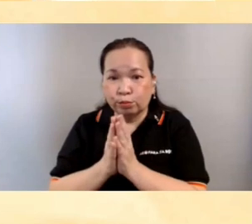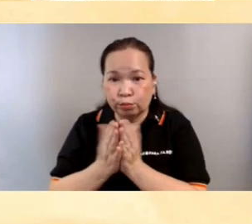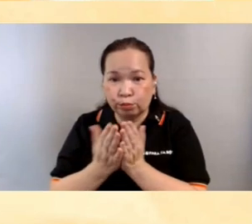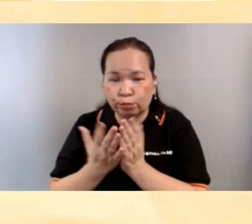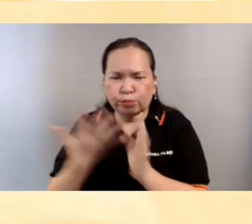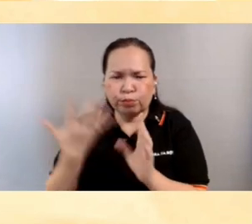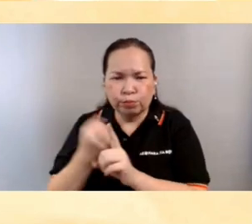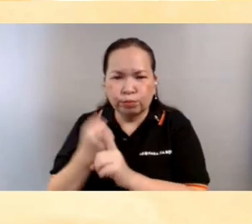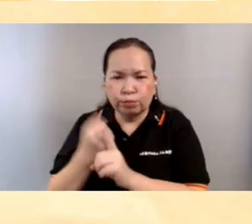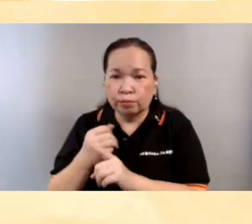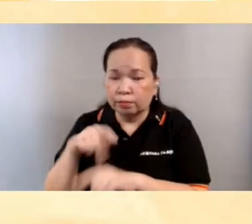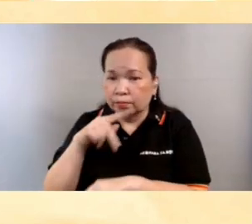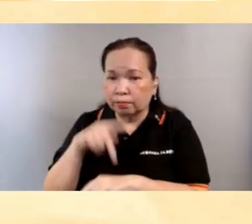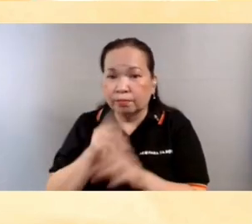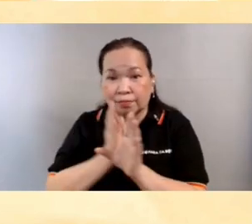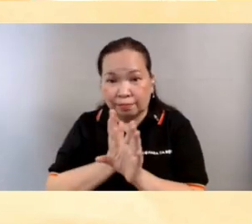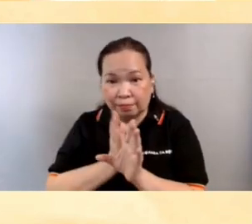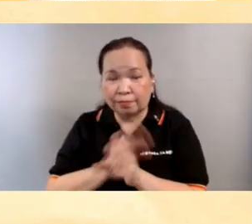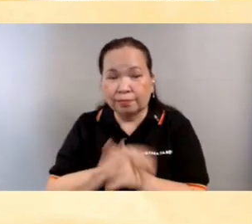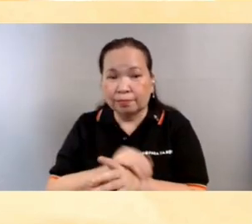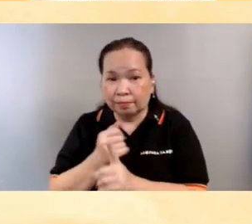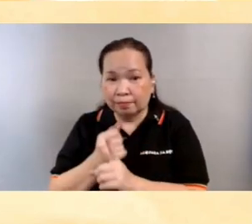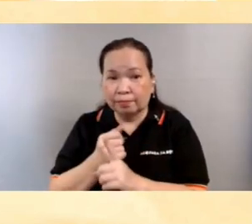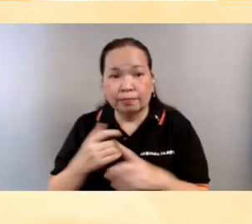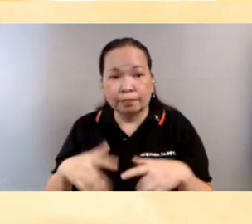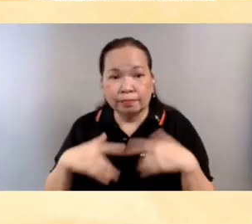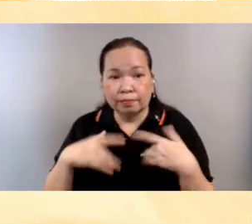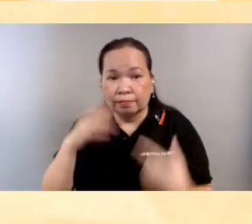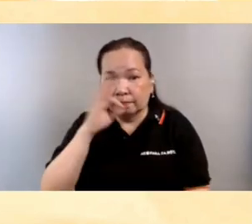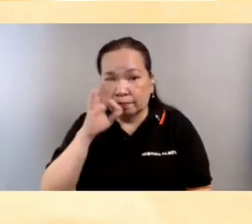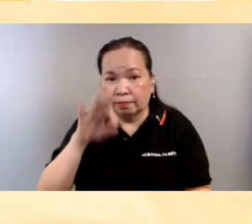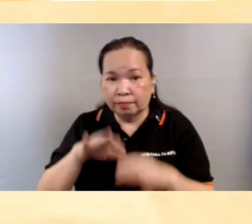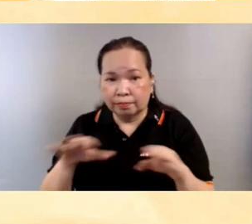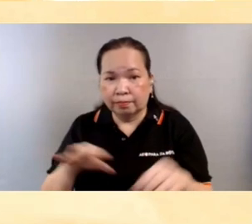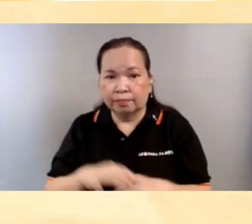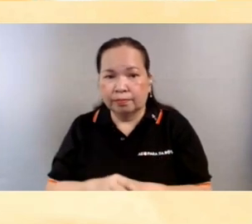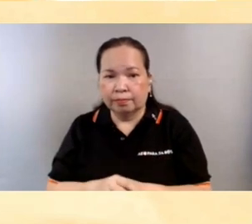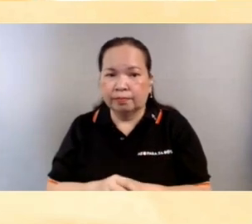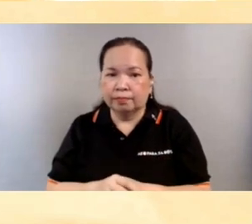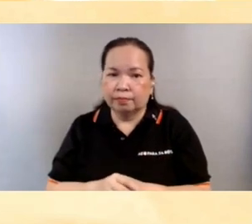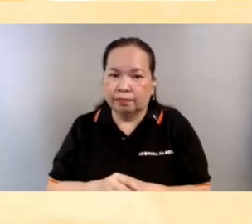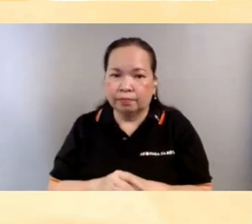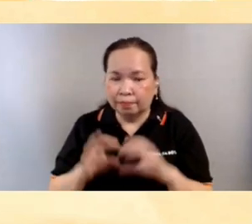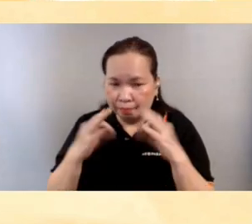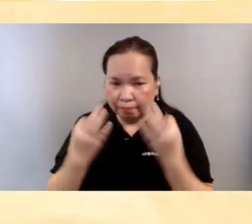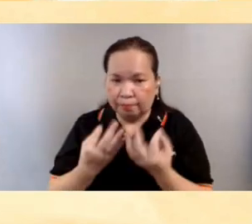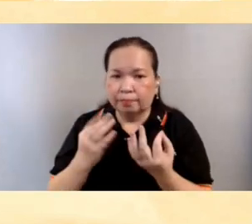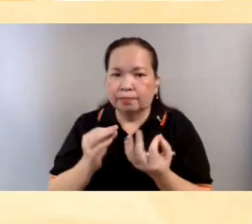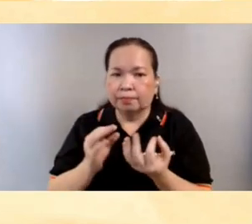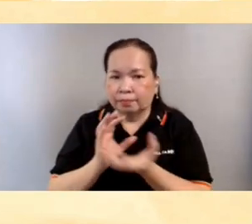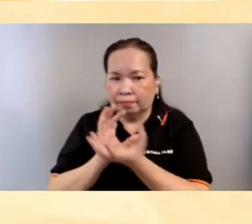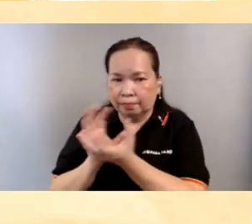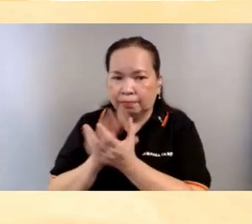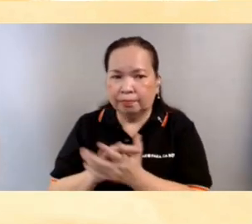impact on Philippine psychology and on the lives of Filipino children, families, and communities. She